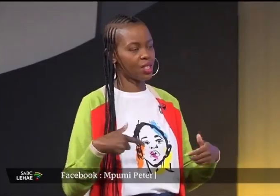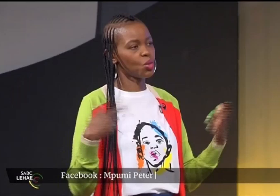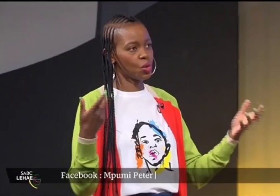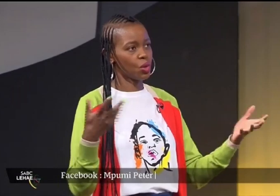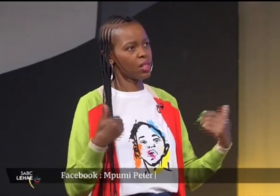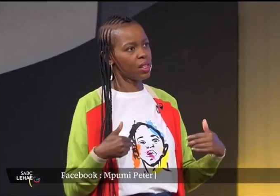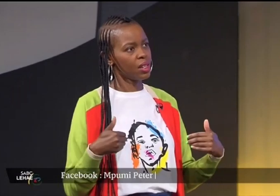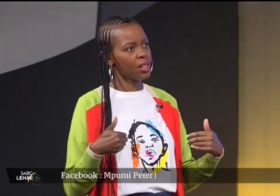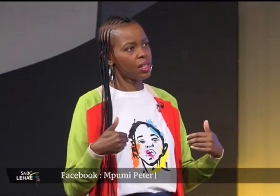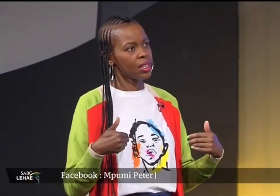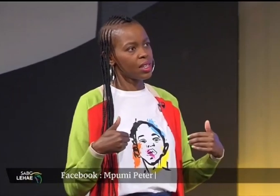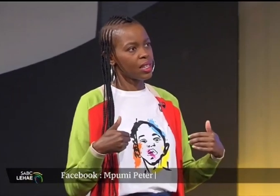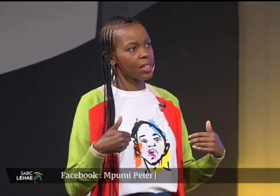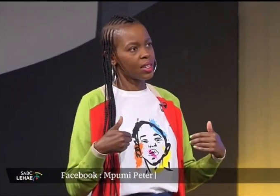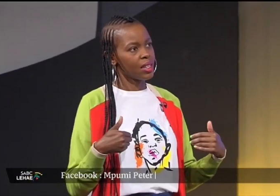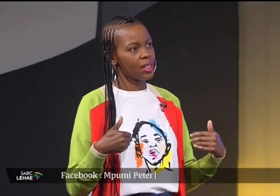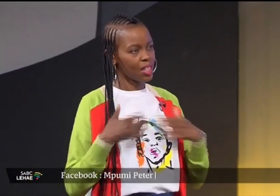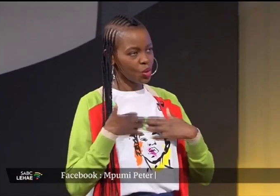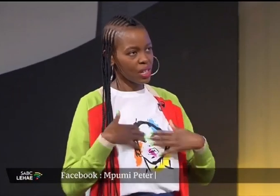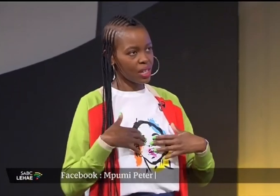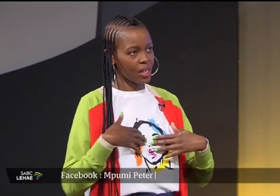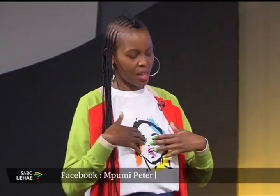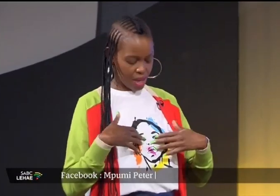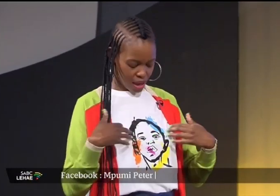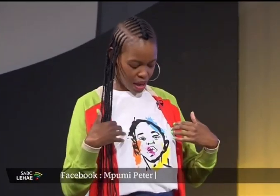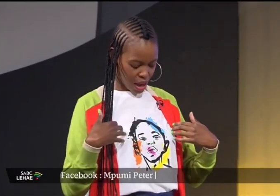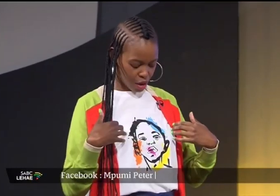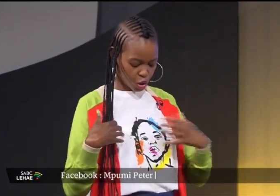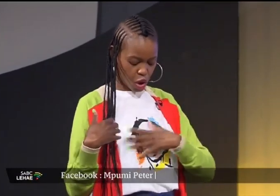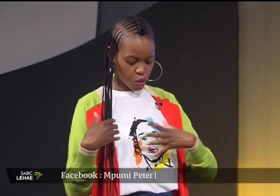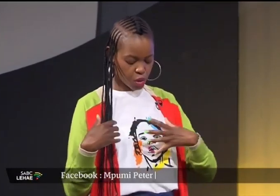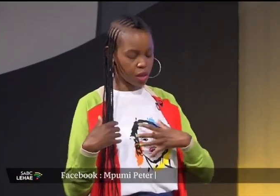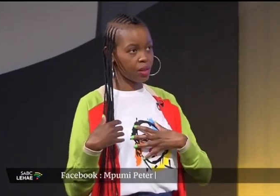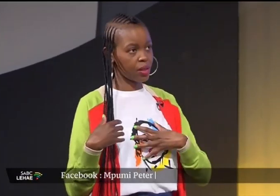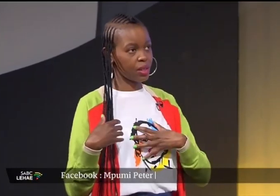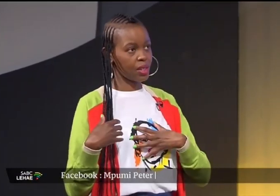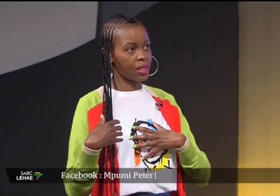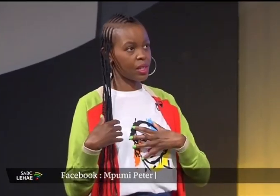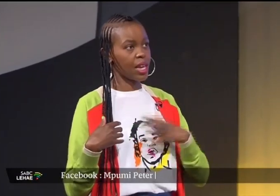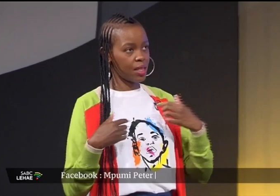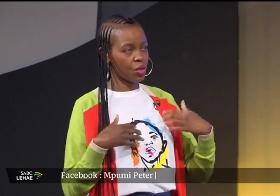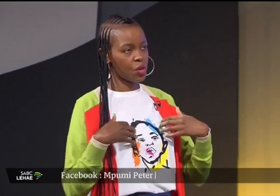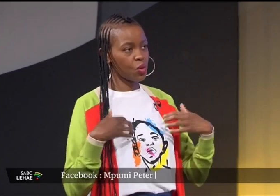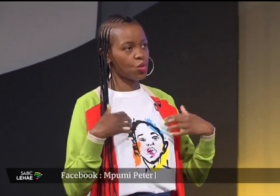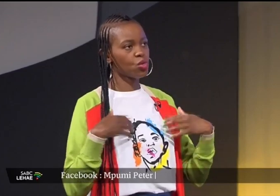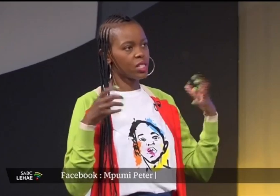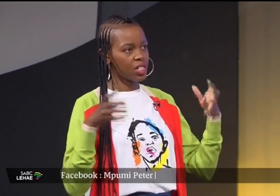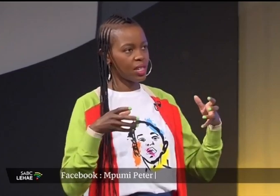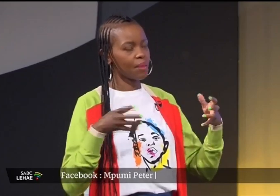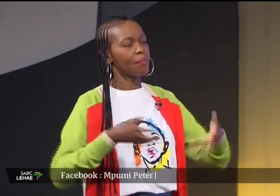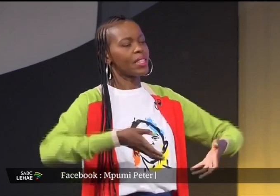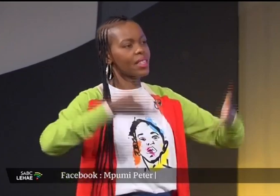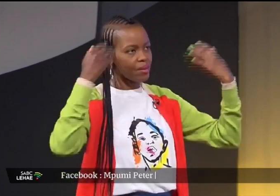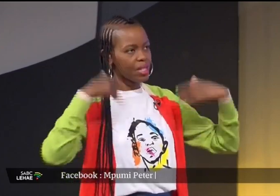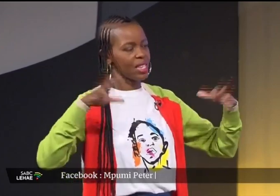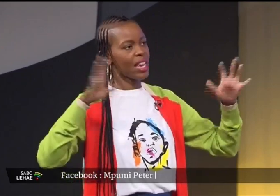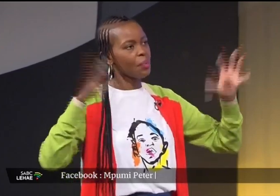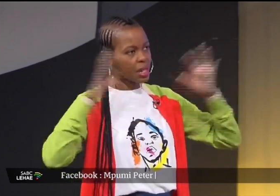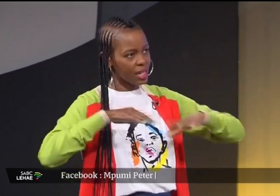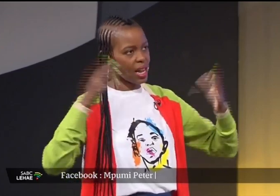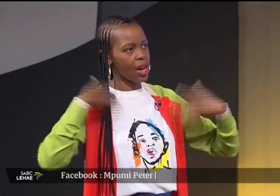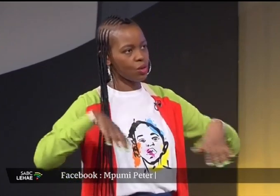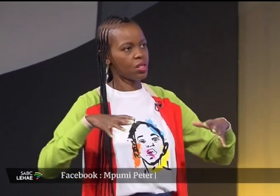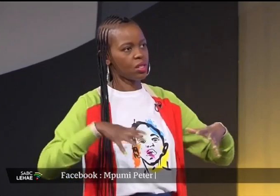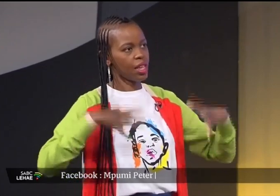Things like this. So Lena, you know, yenzwa njani yo? This one. Yenzwa digital. Yeah, this one I would do digital, but then basically